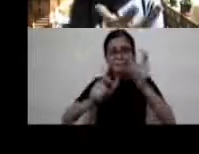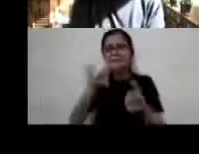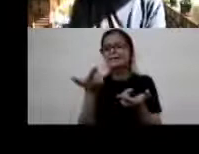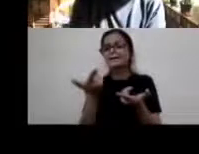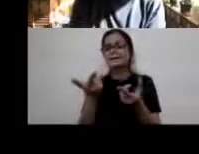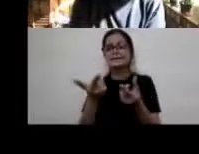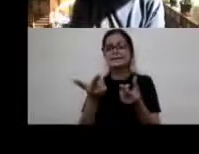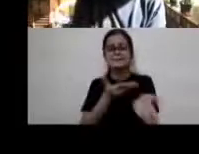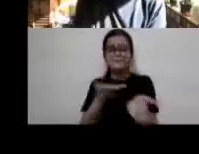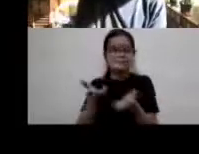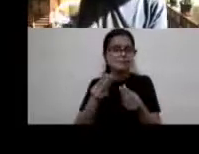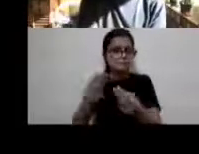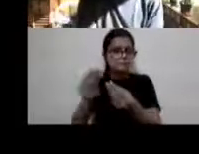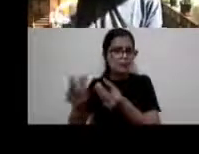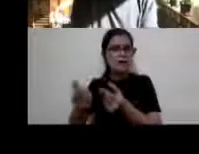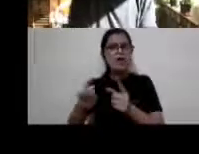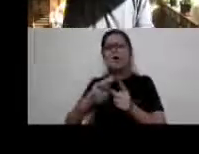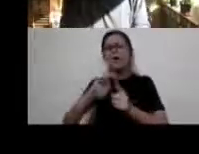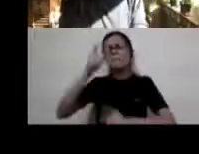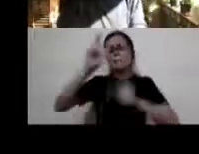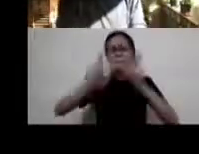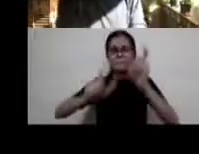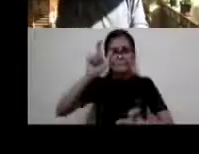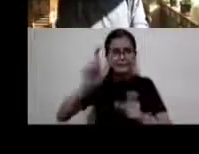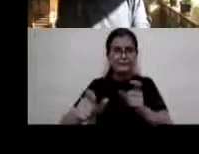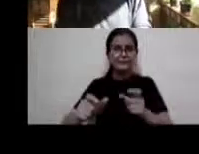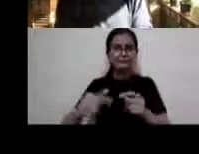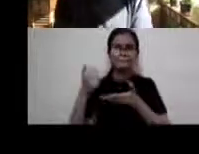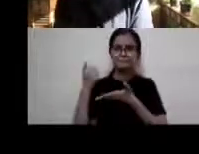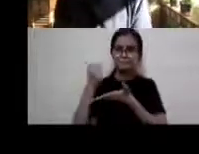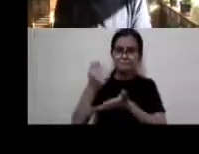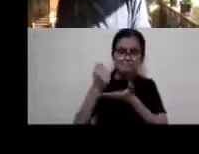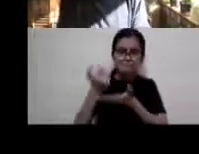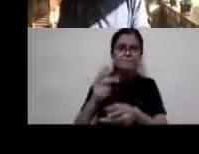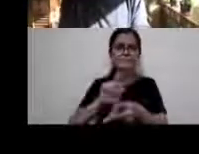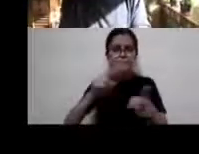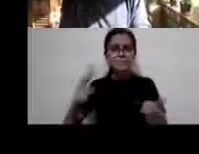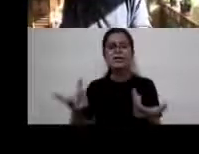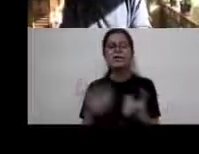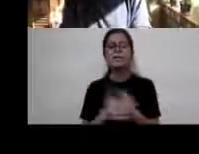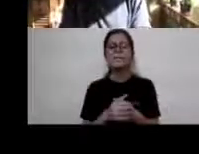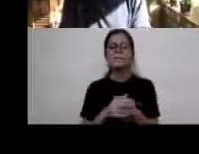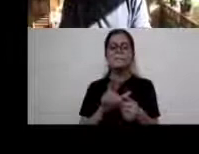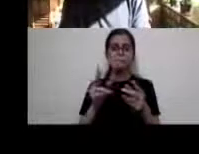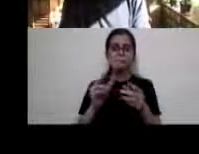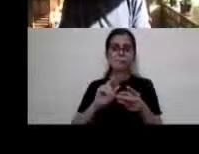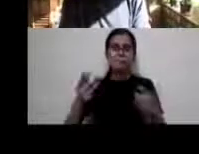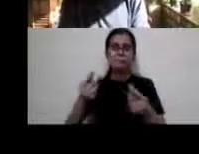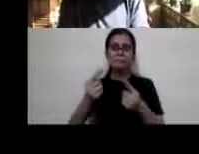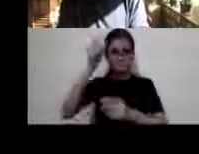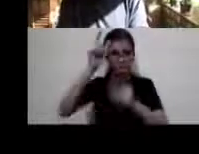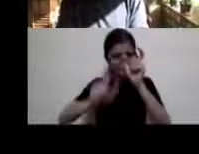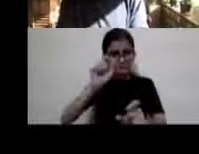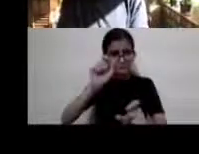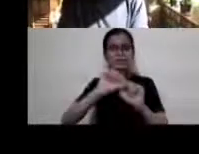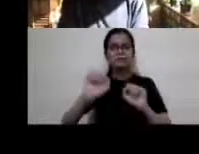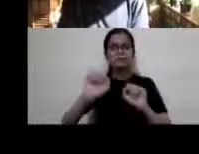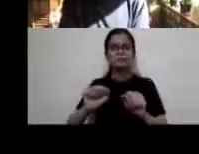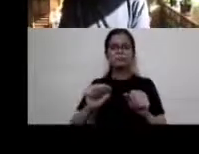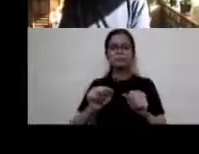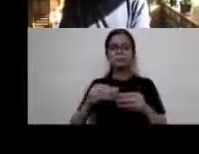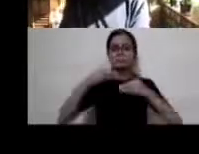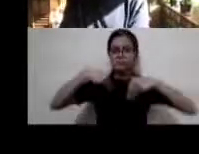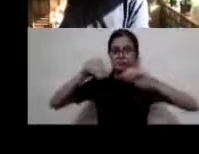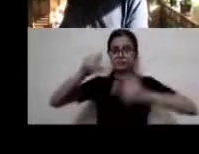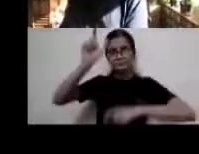on tenders, public tenders. Here, the current logic of public tenders is a huge problem, because